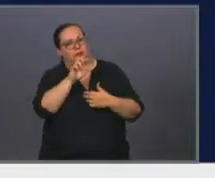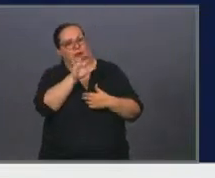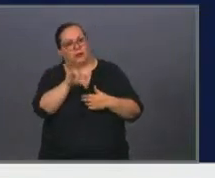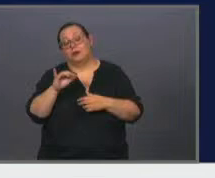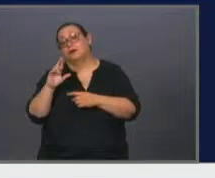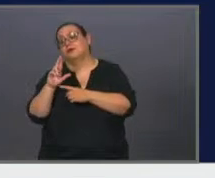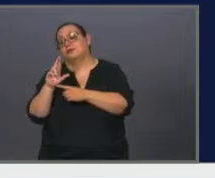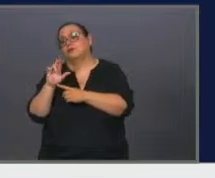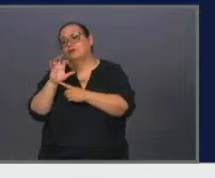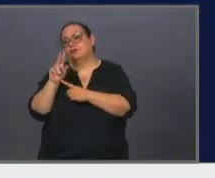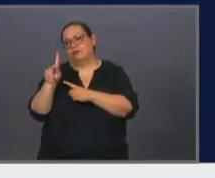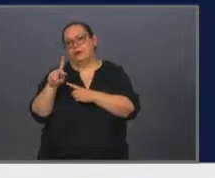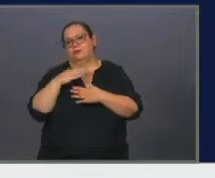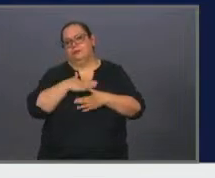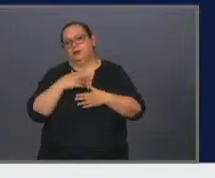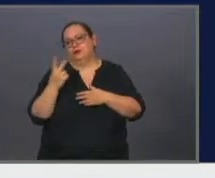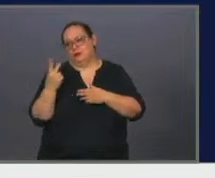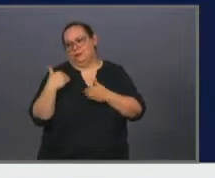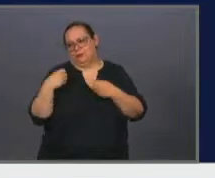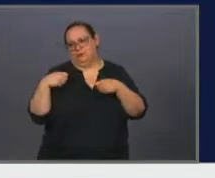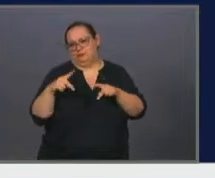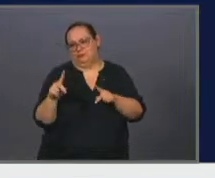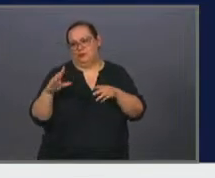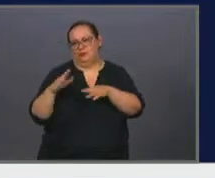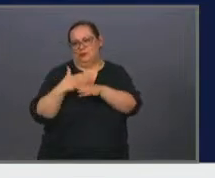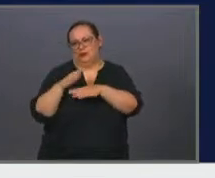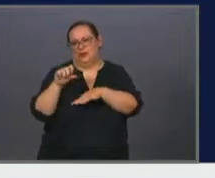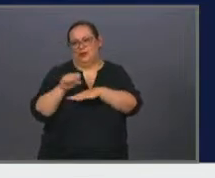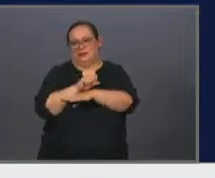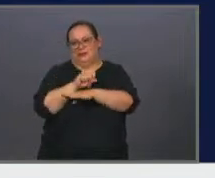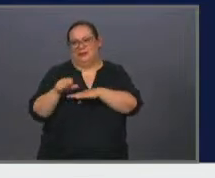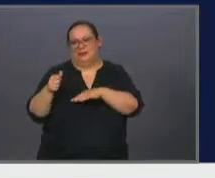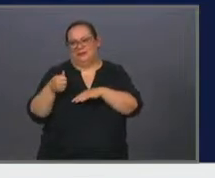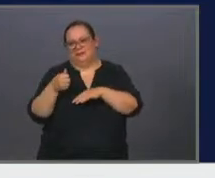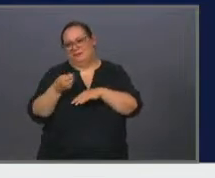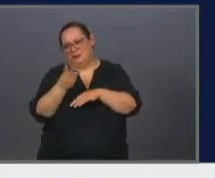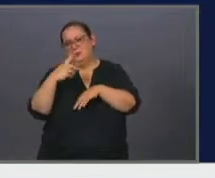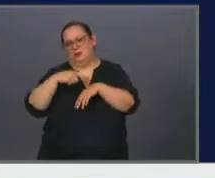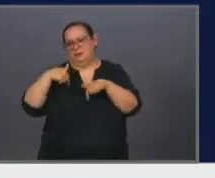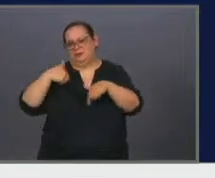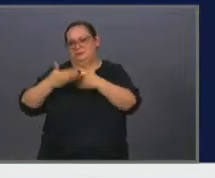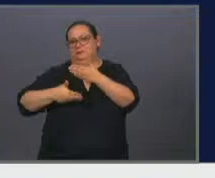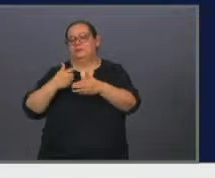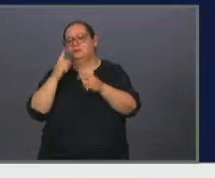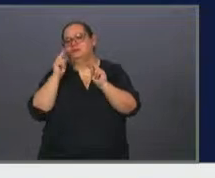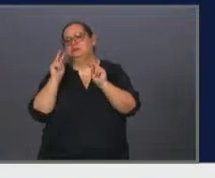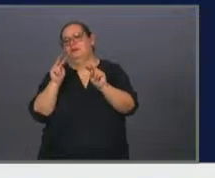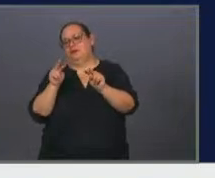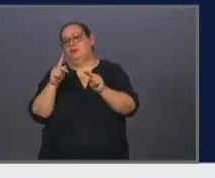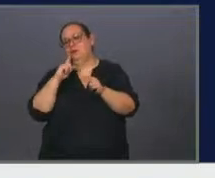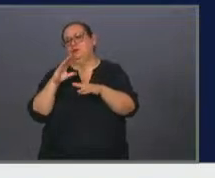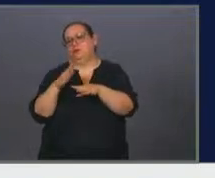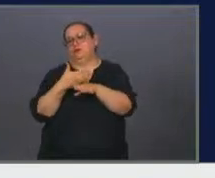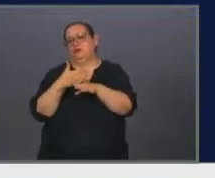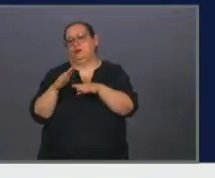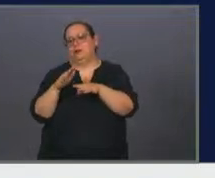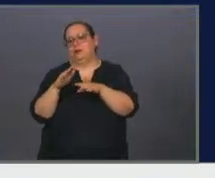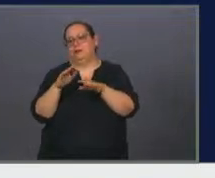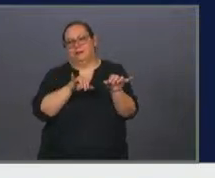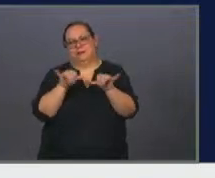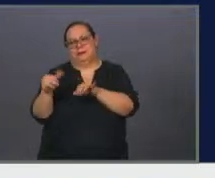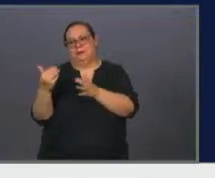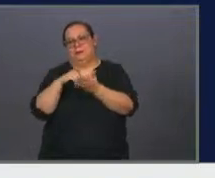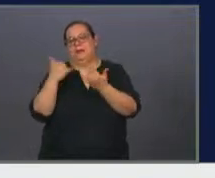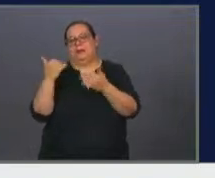a chance to share the stage a couple times in this process, and look forward to sharing the same today